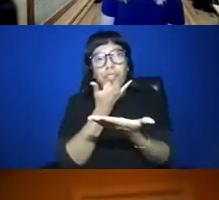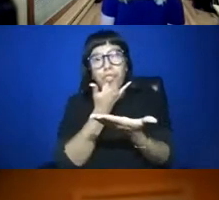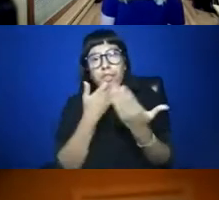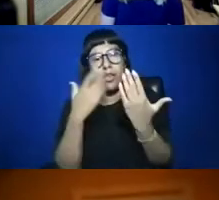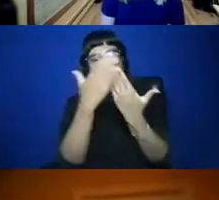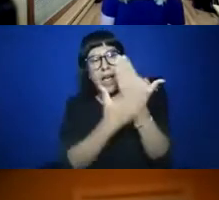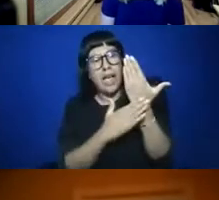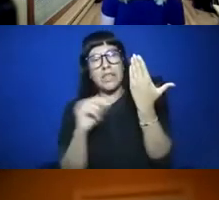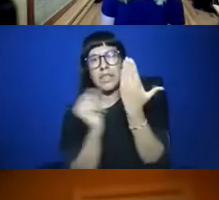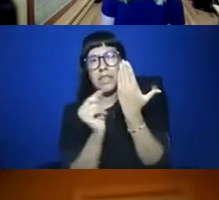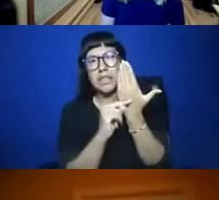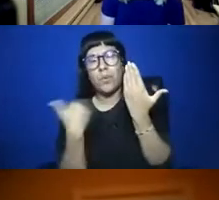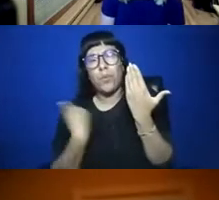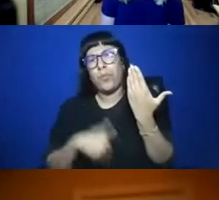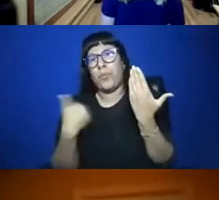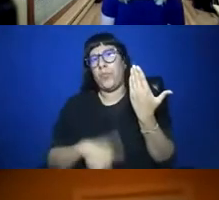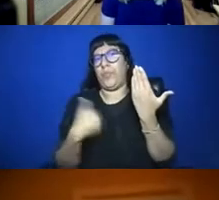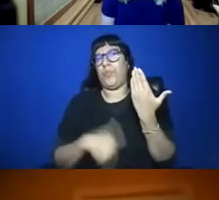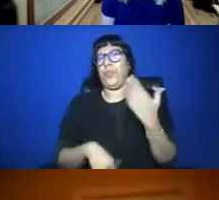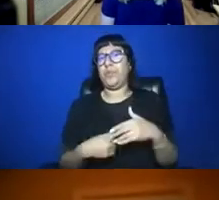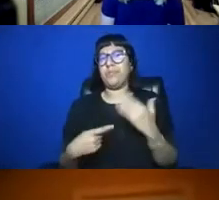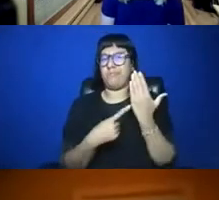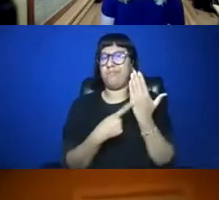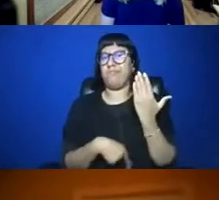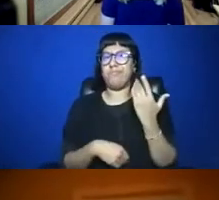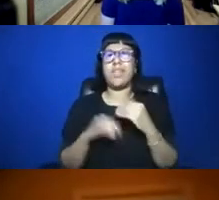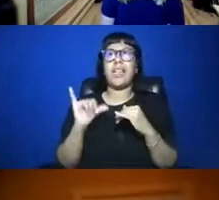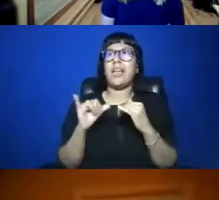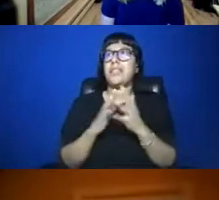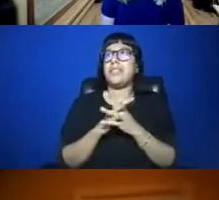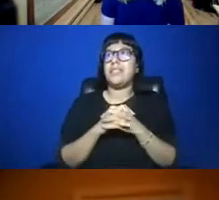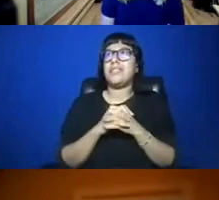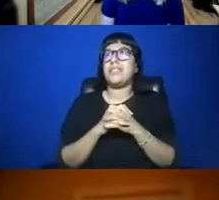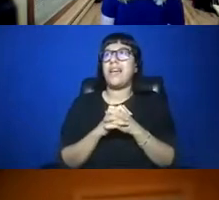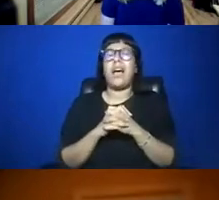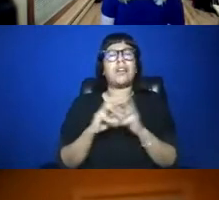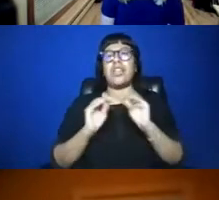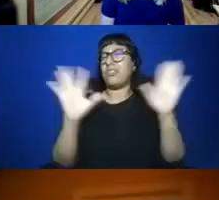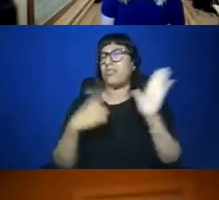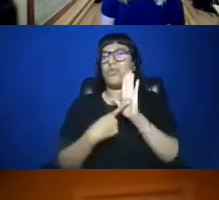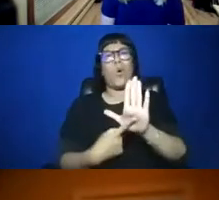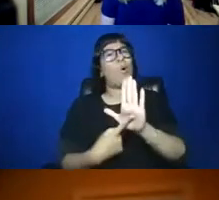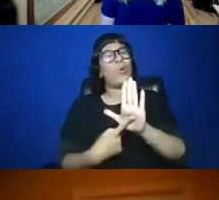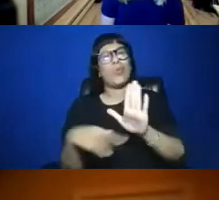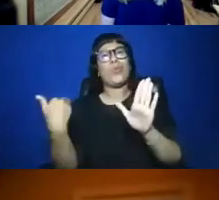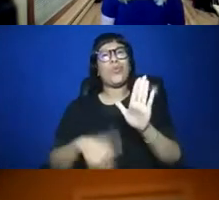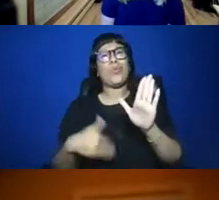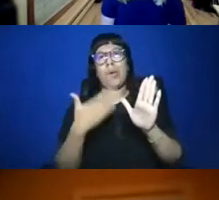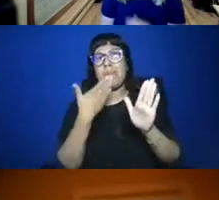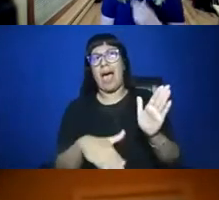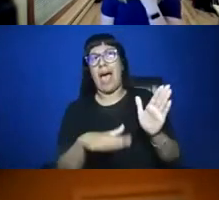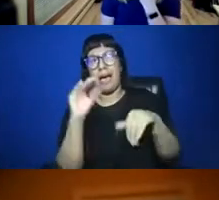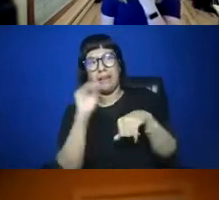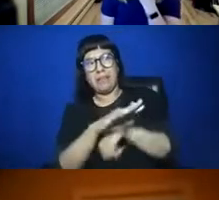kind of like, it's kind of like a bad sign for the Malagasy